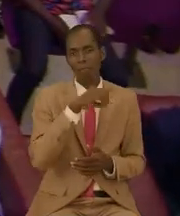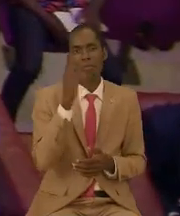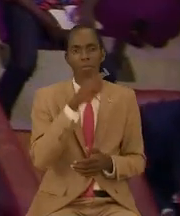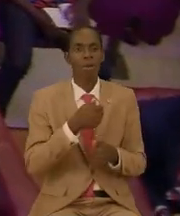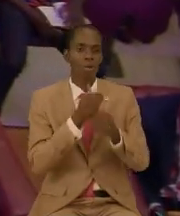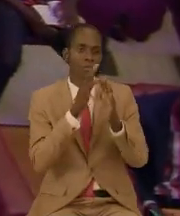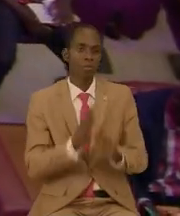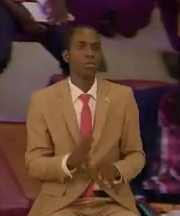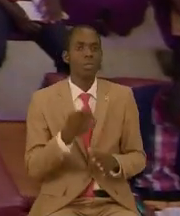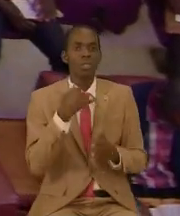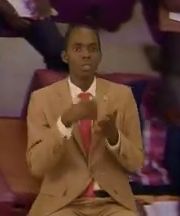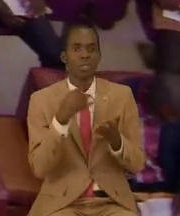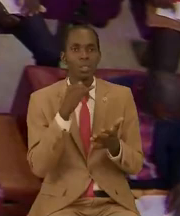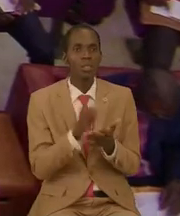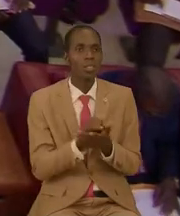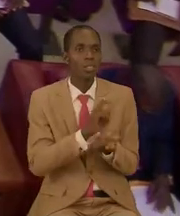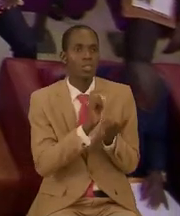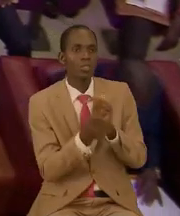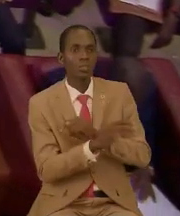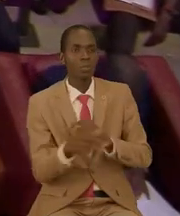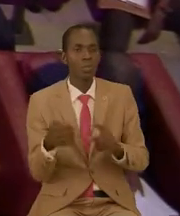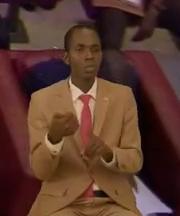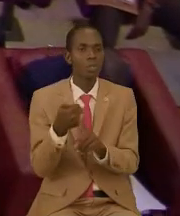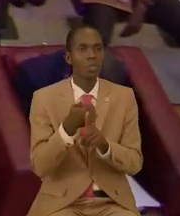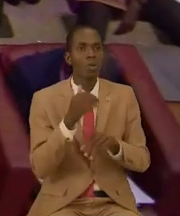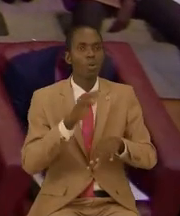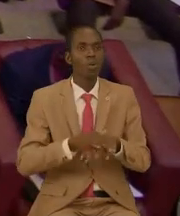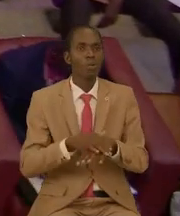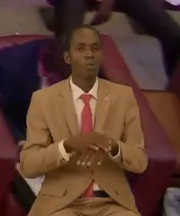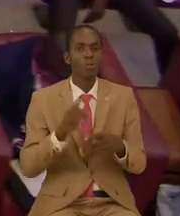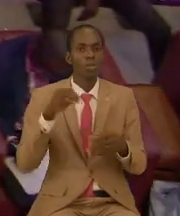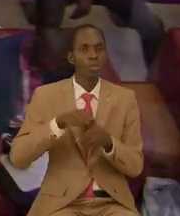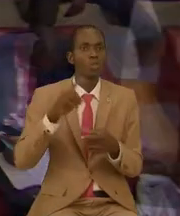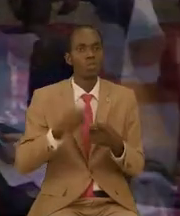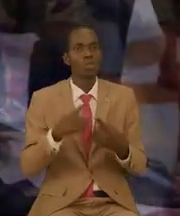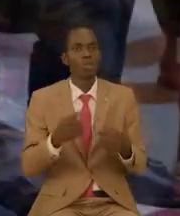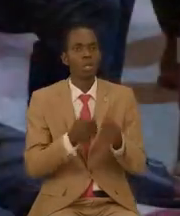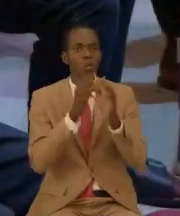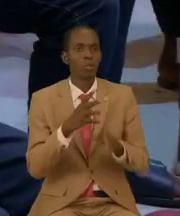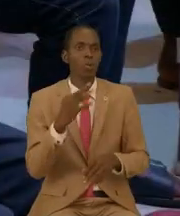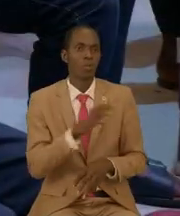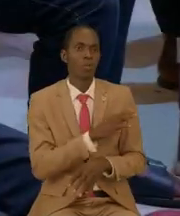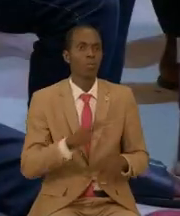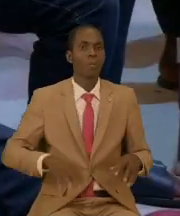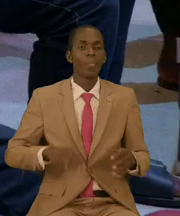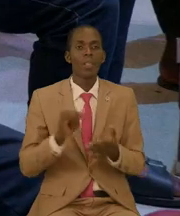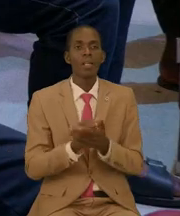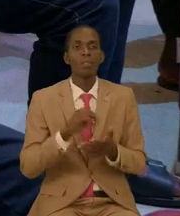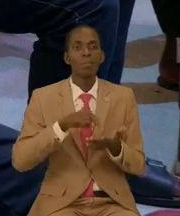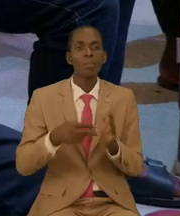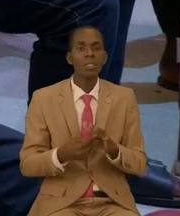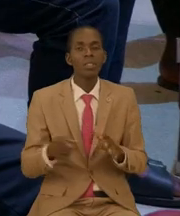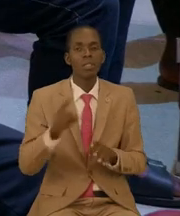deceitful workers, transforming themselves into the apostles of Christ. That is, they'll